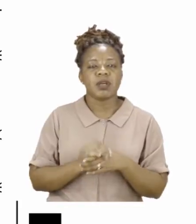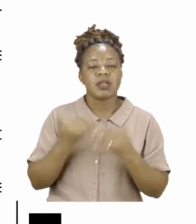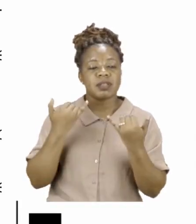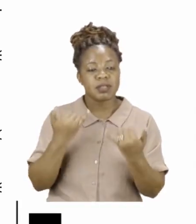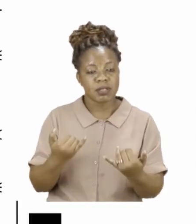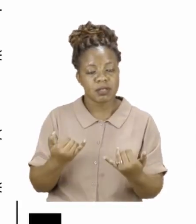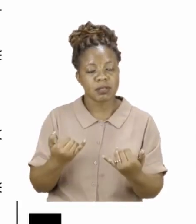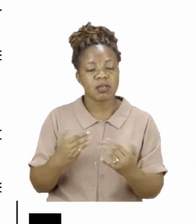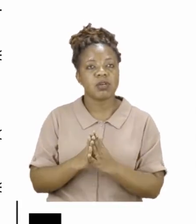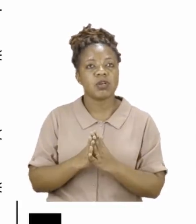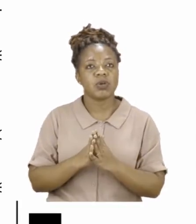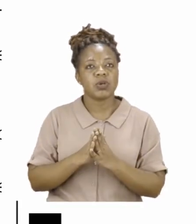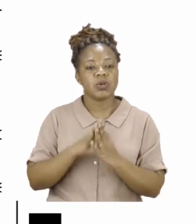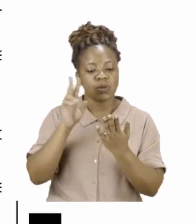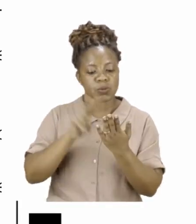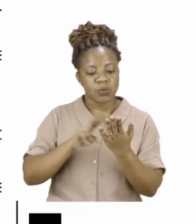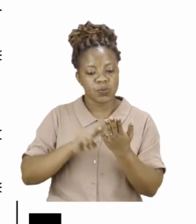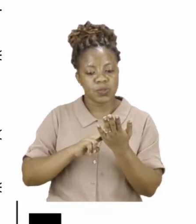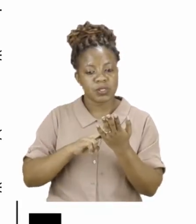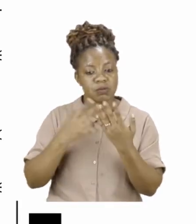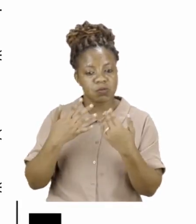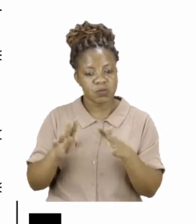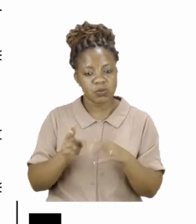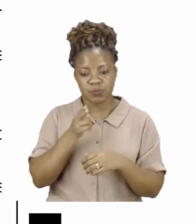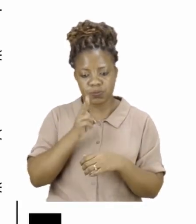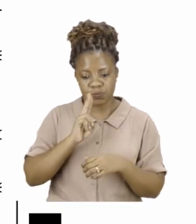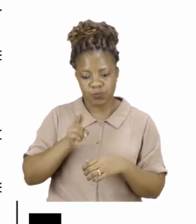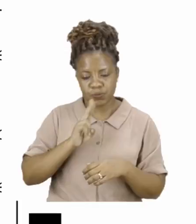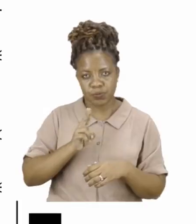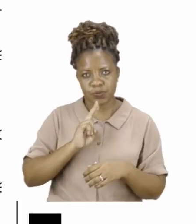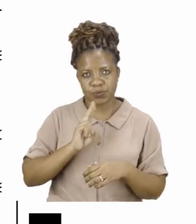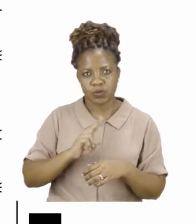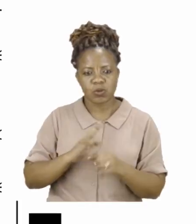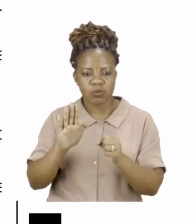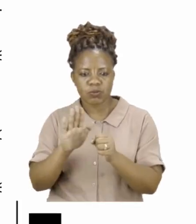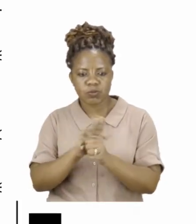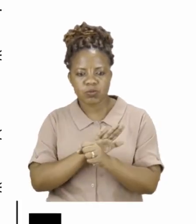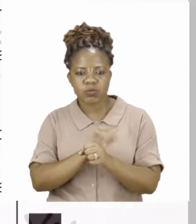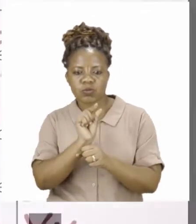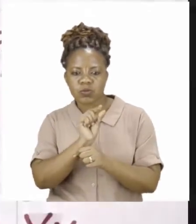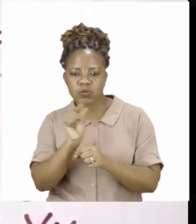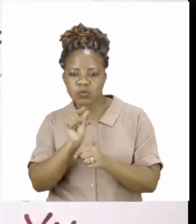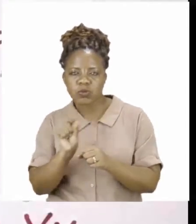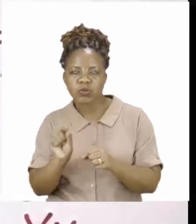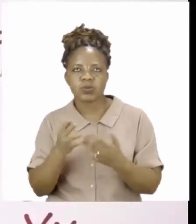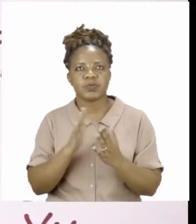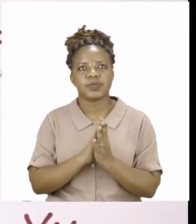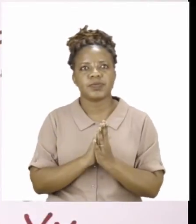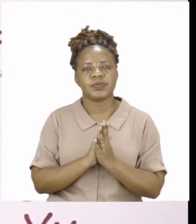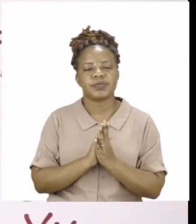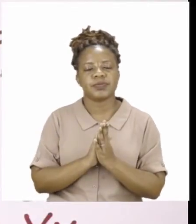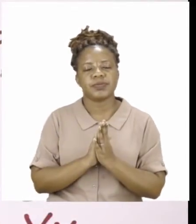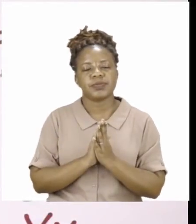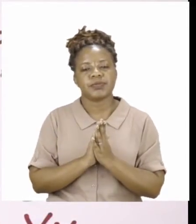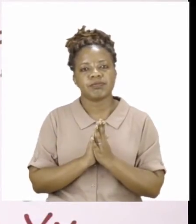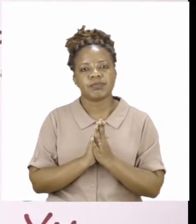or to complete the sentences. Now that we are done with that for a little while, let us quickly turn to